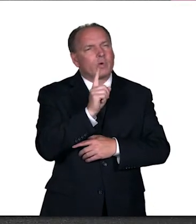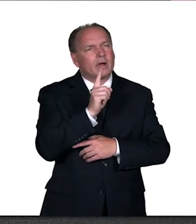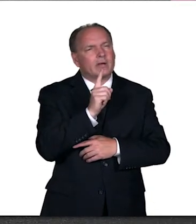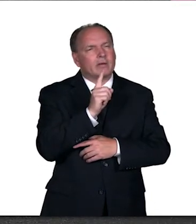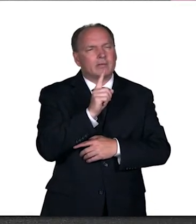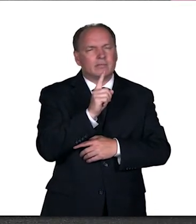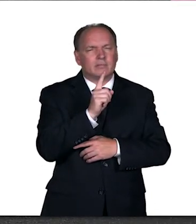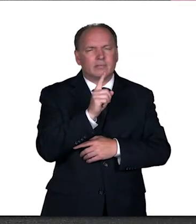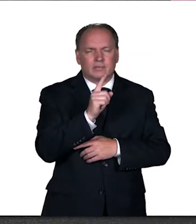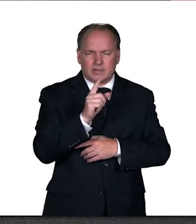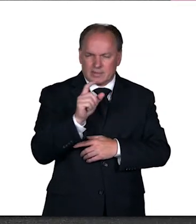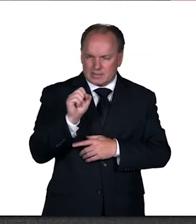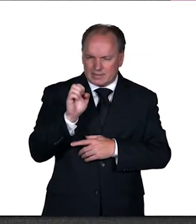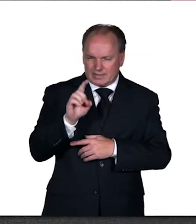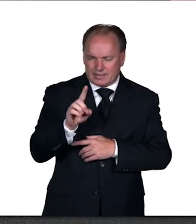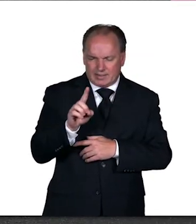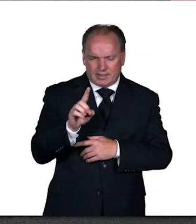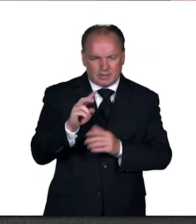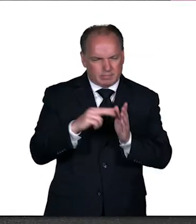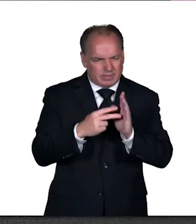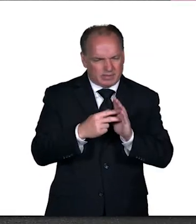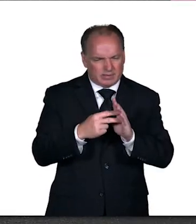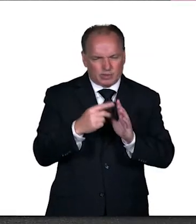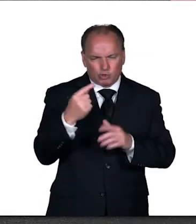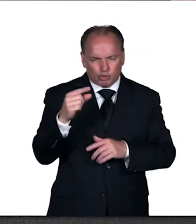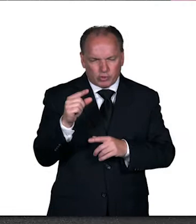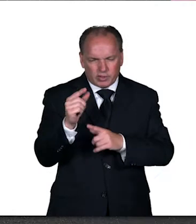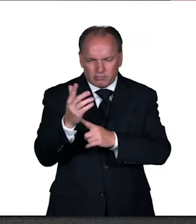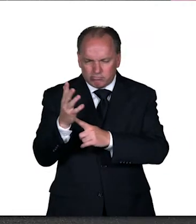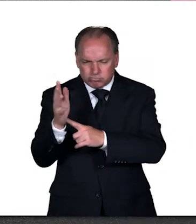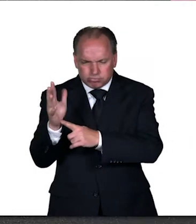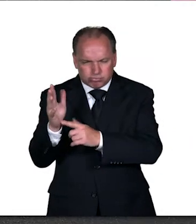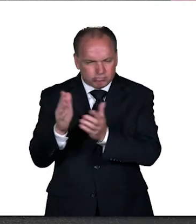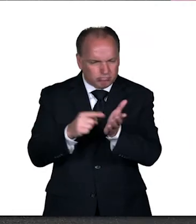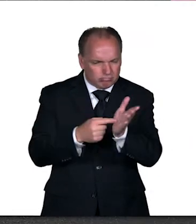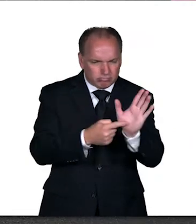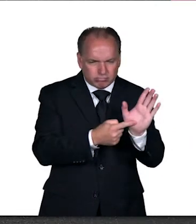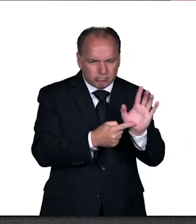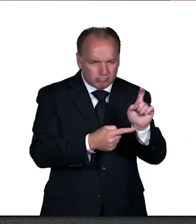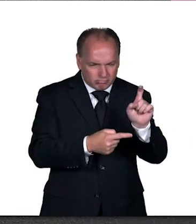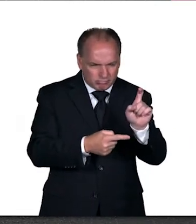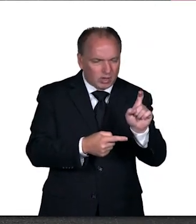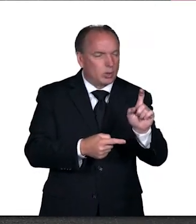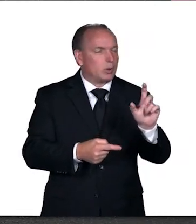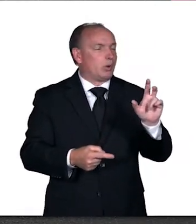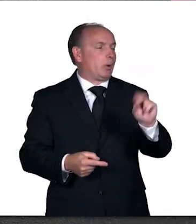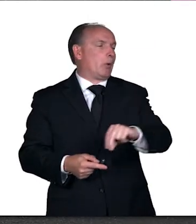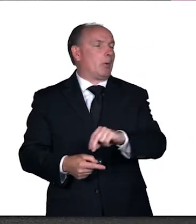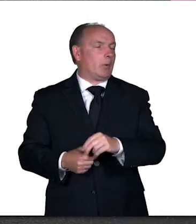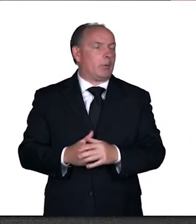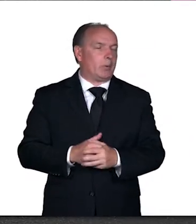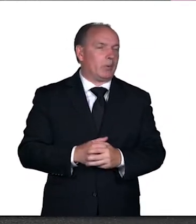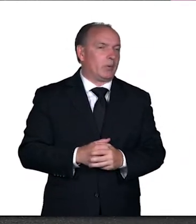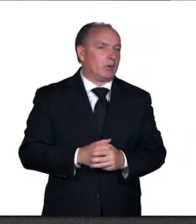Are the seeds these green parts off the stem that collect sunlight to make food? No.